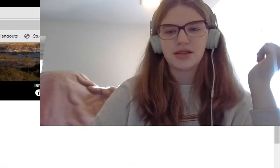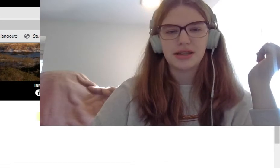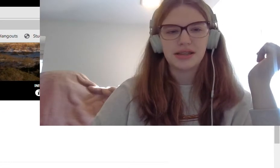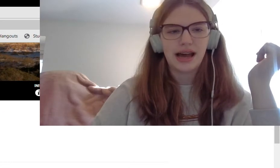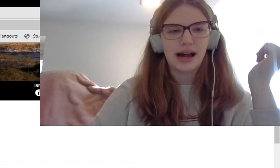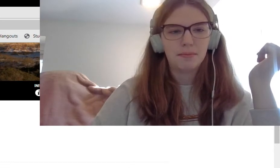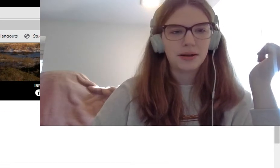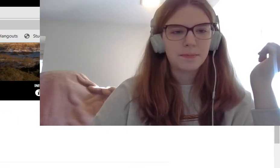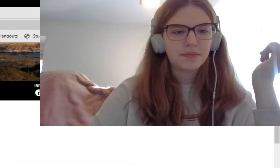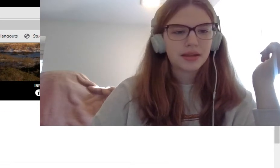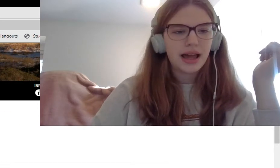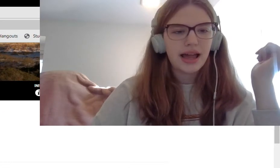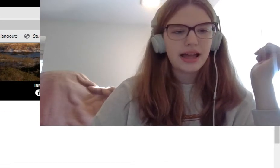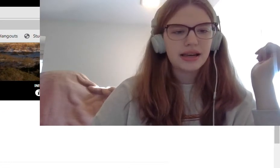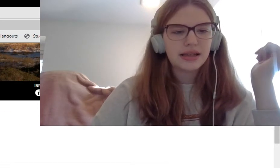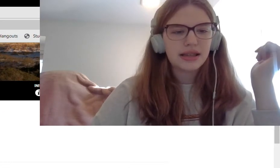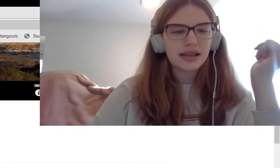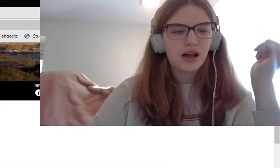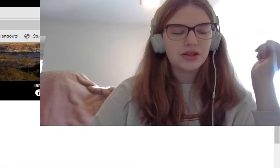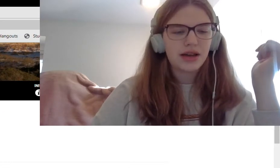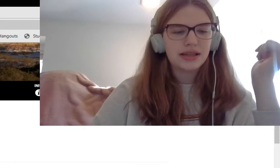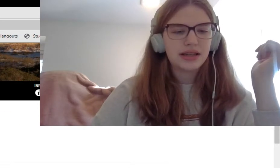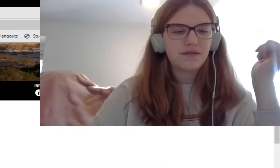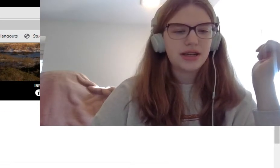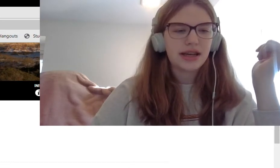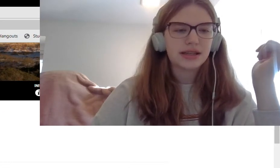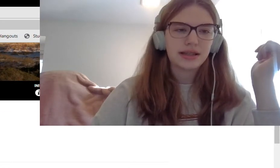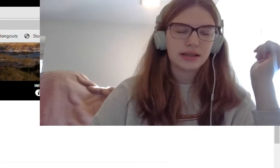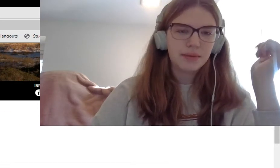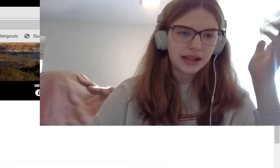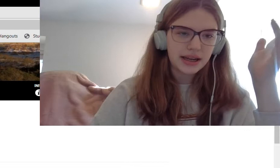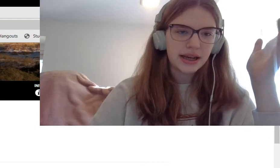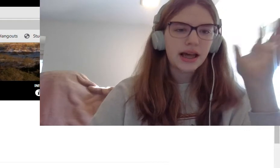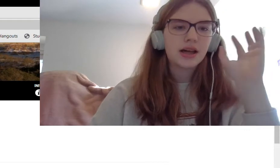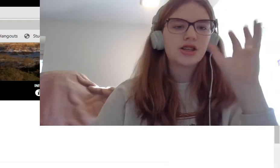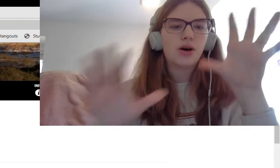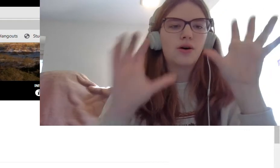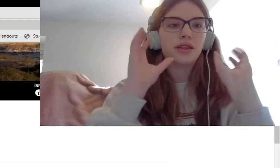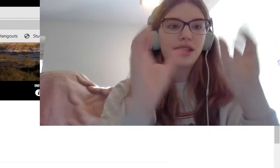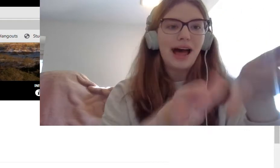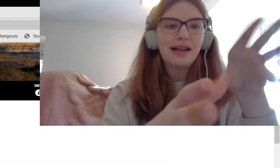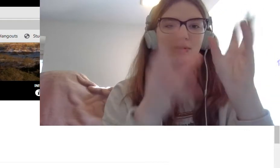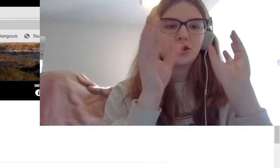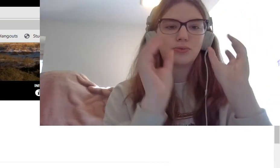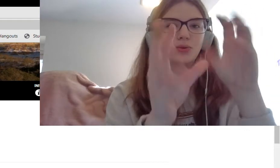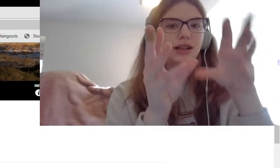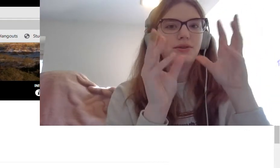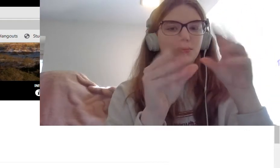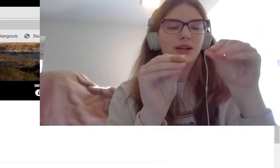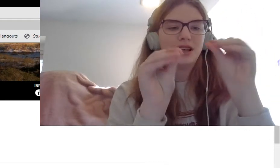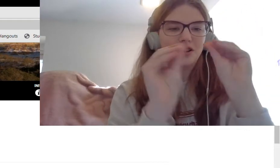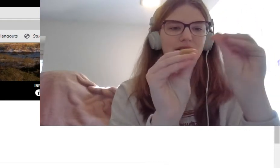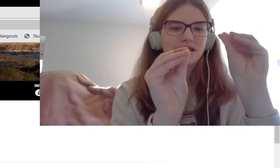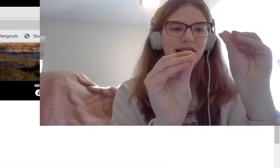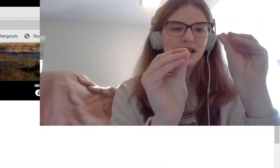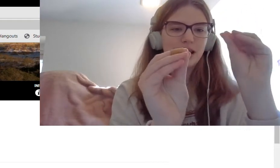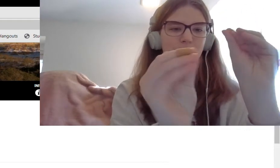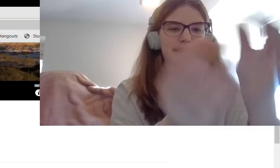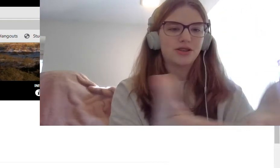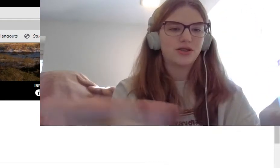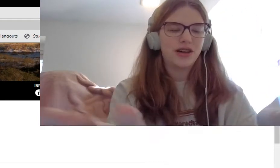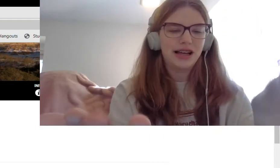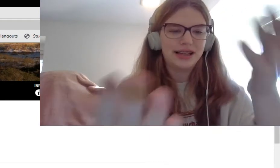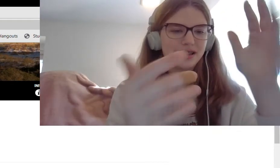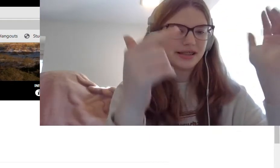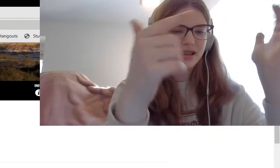also over here in this tab. And this also has safety and accessibility. So that was a really, really good site that